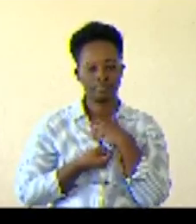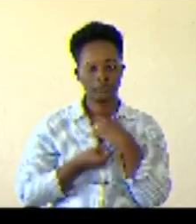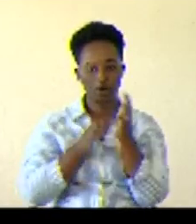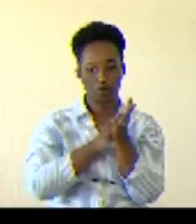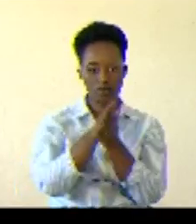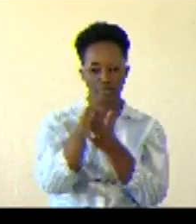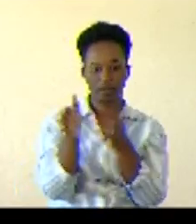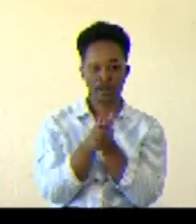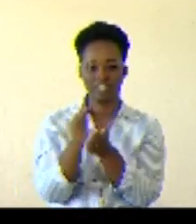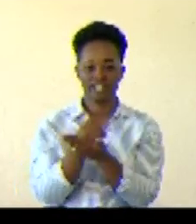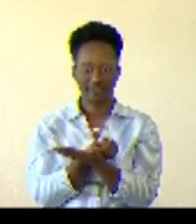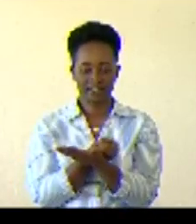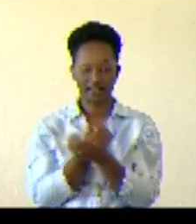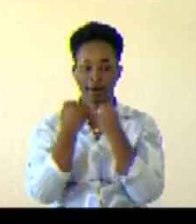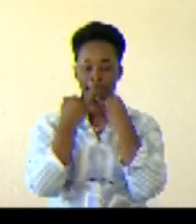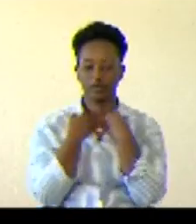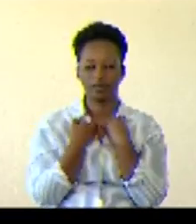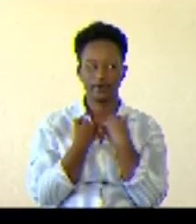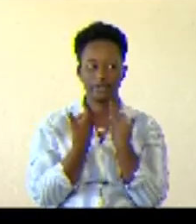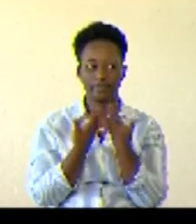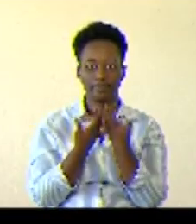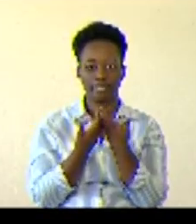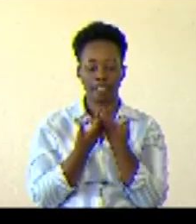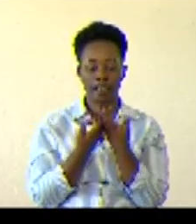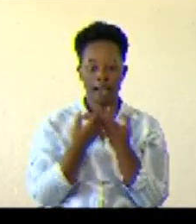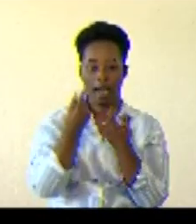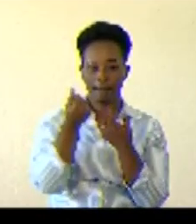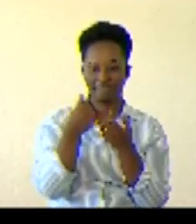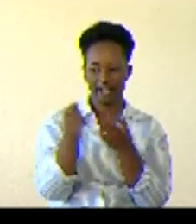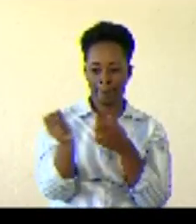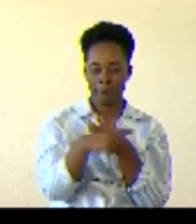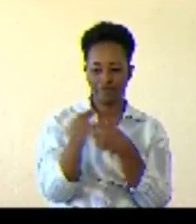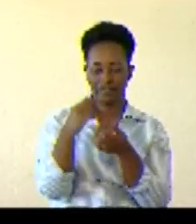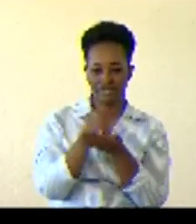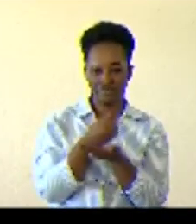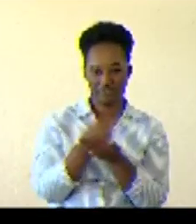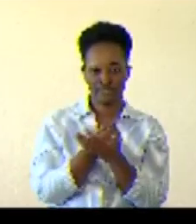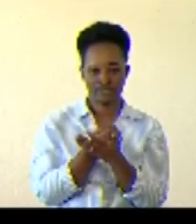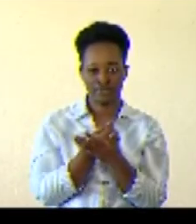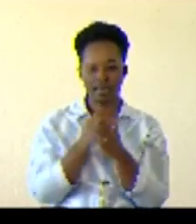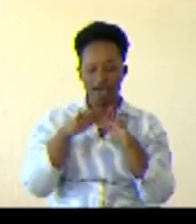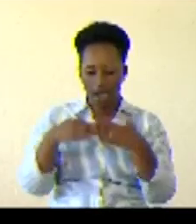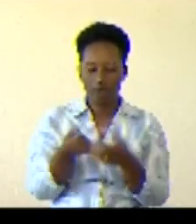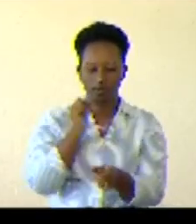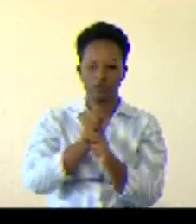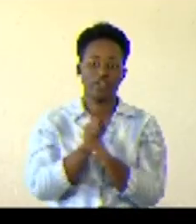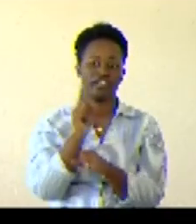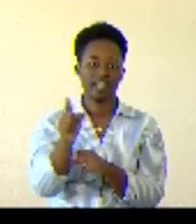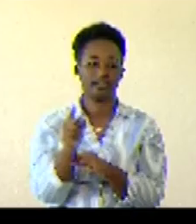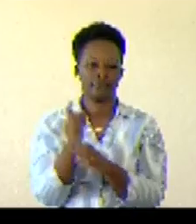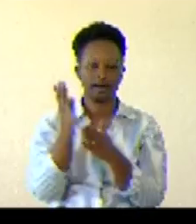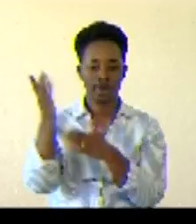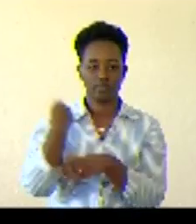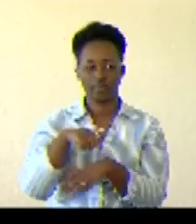consumption and savings, and they are telling us that the ratio of monthly savings to disposable income. How do you do that? So here